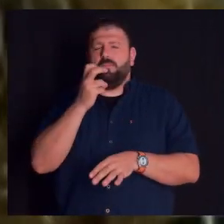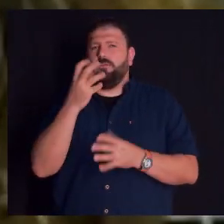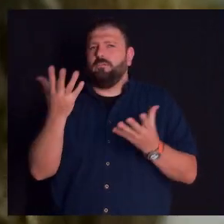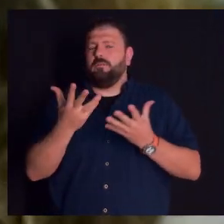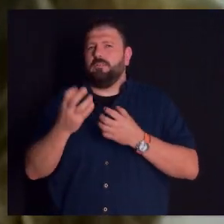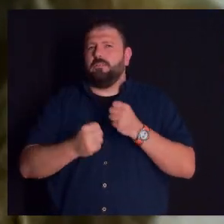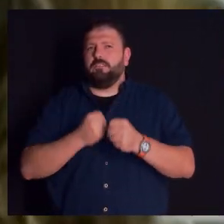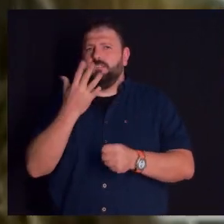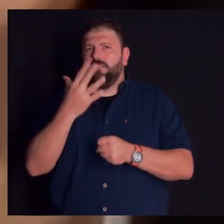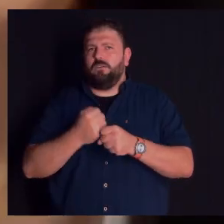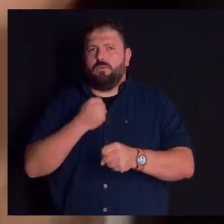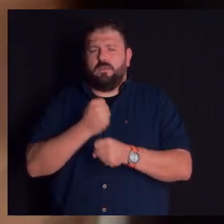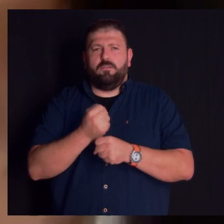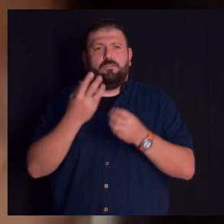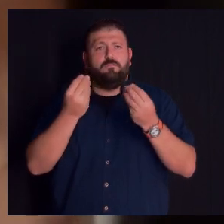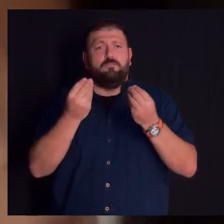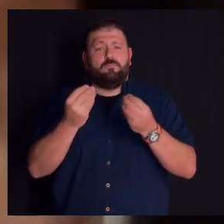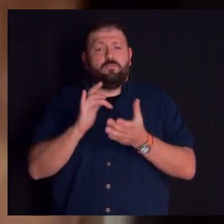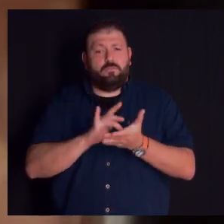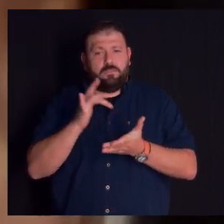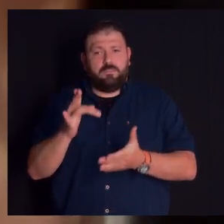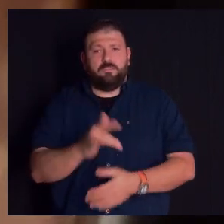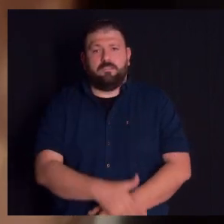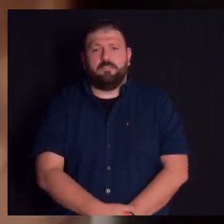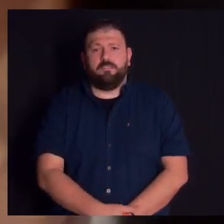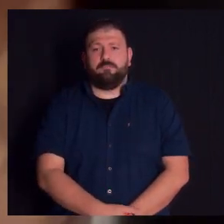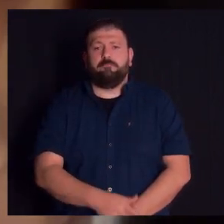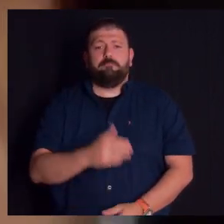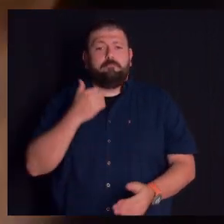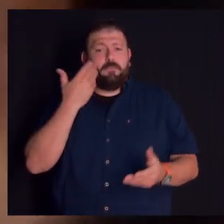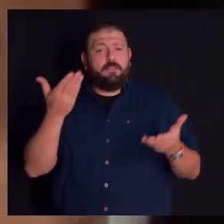and I started selling these products.